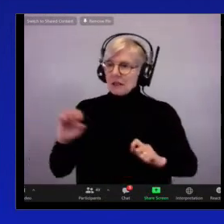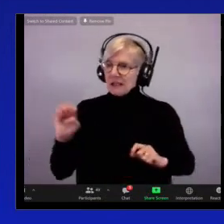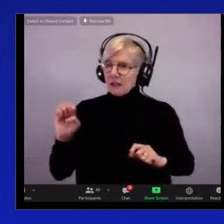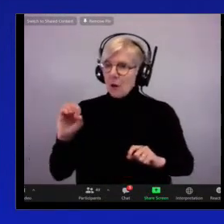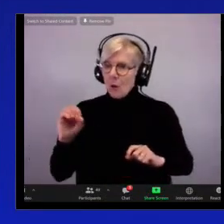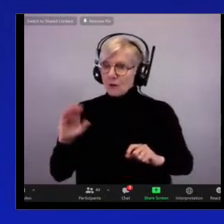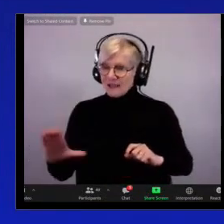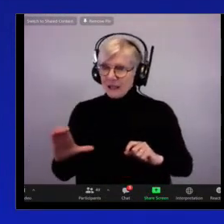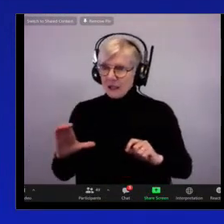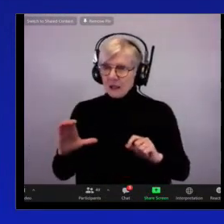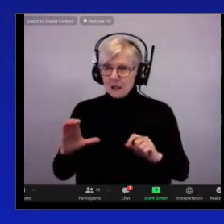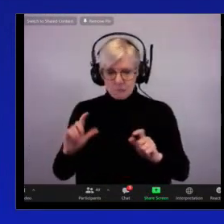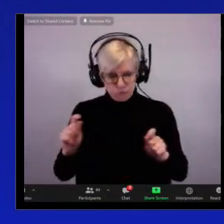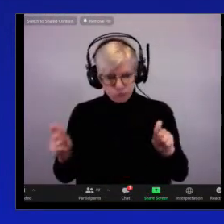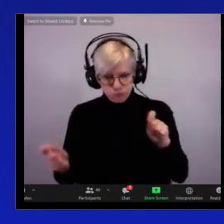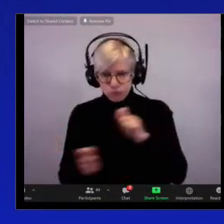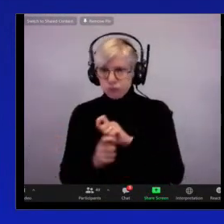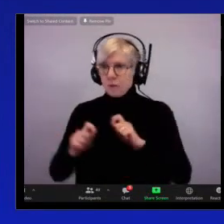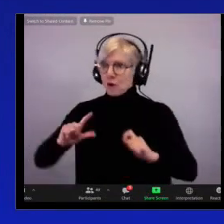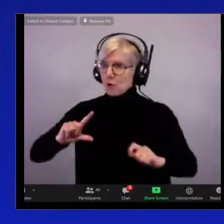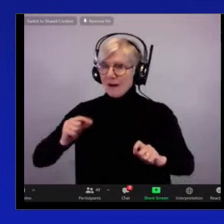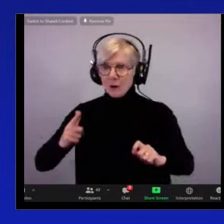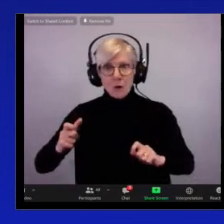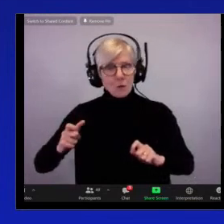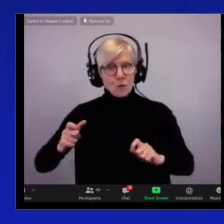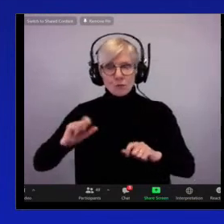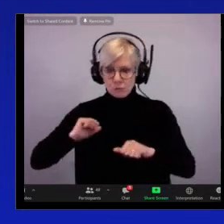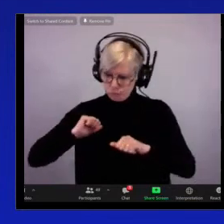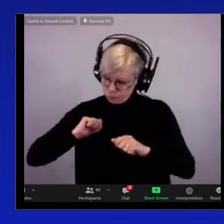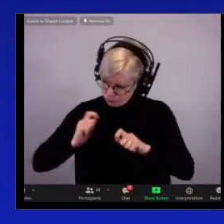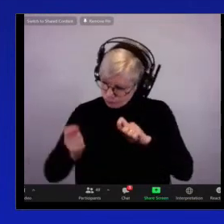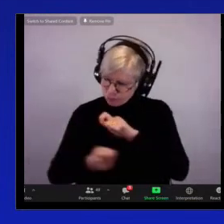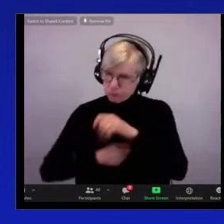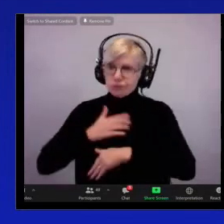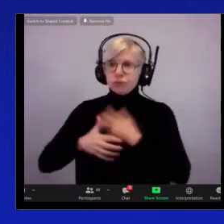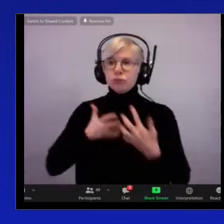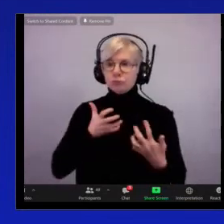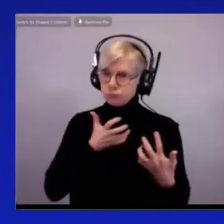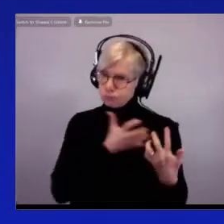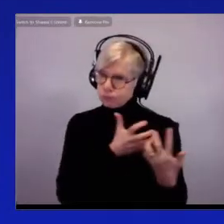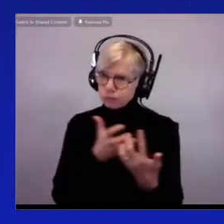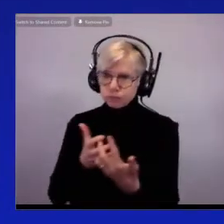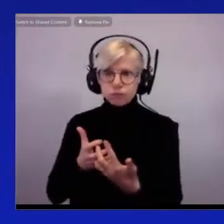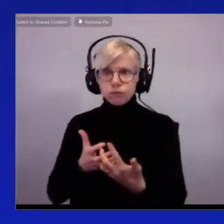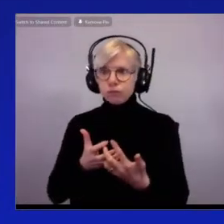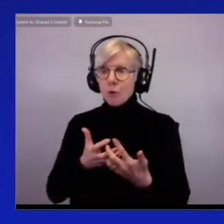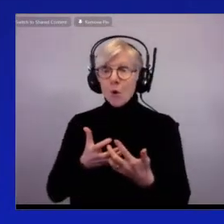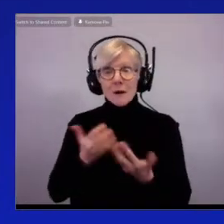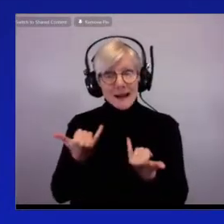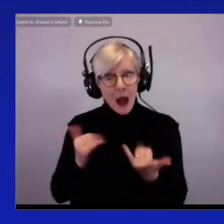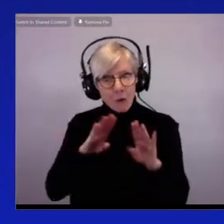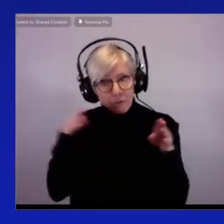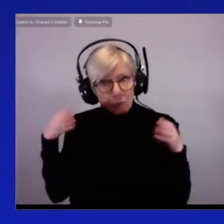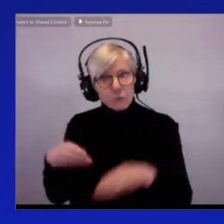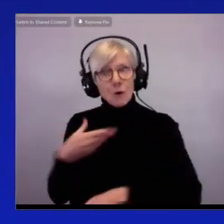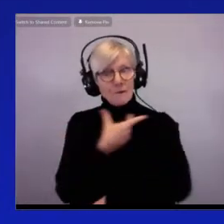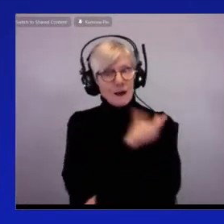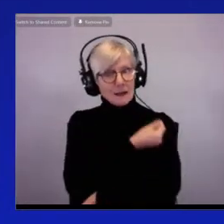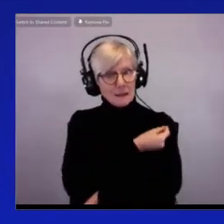for 2021 to set ourselves up for success and to meet the new demands that the vaccine distribution will bring to the